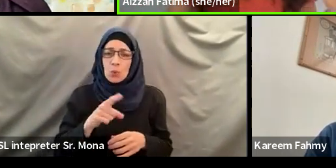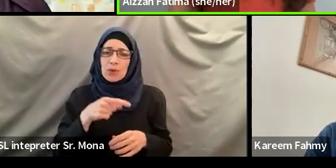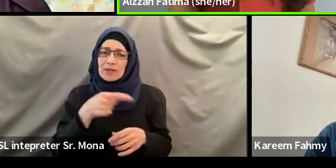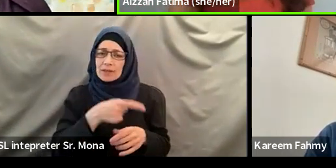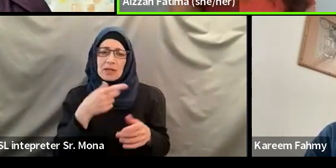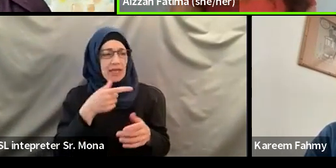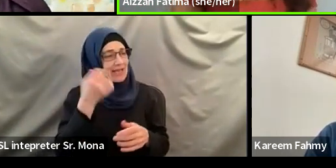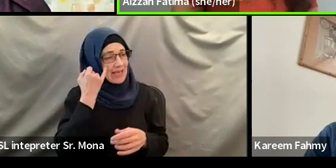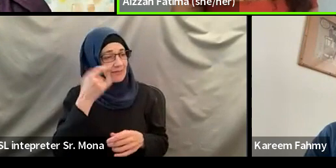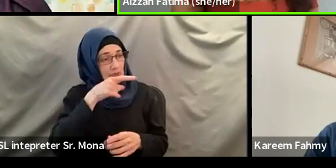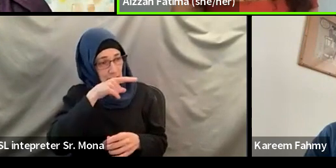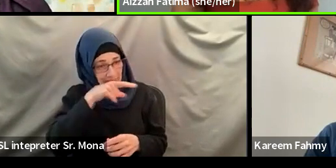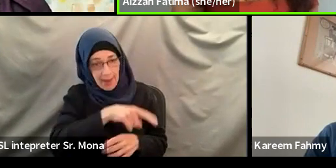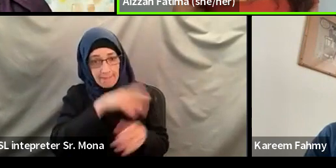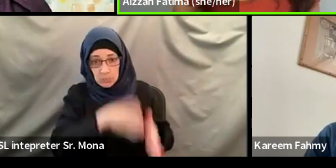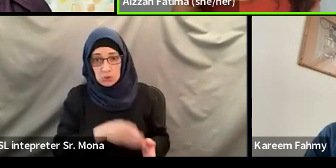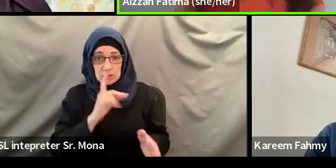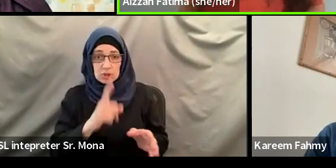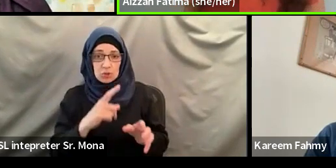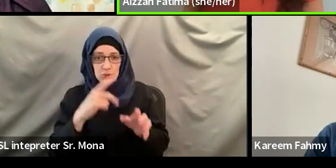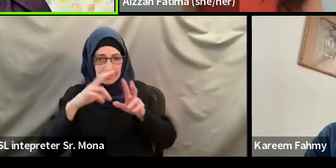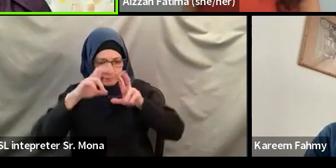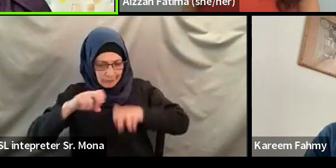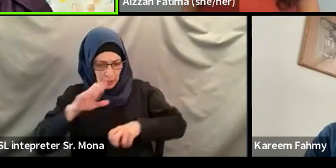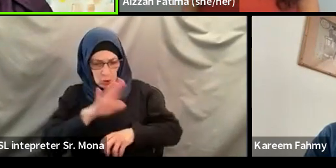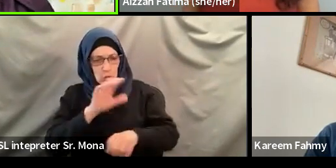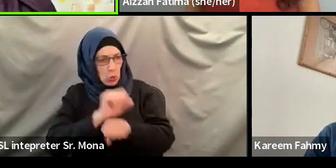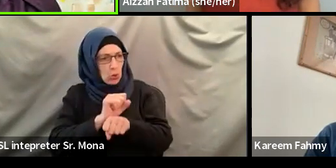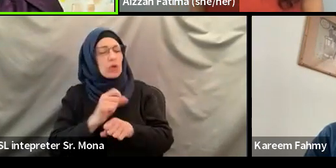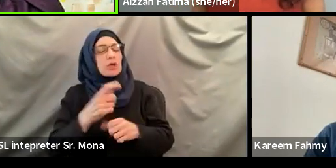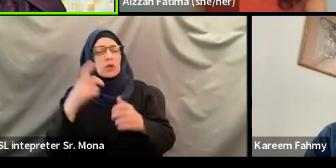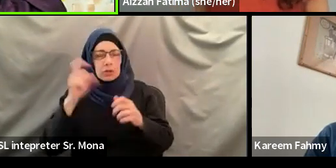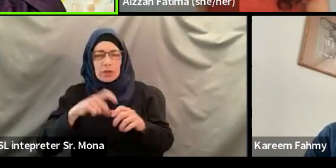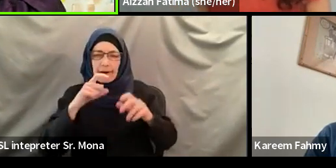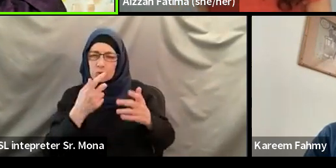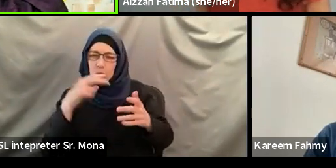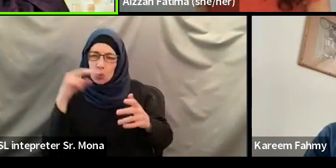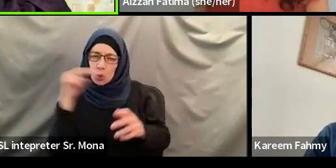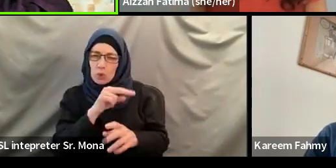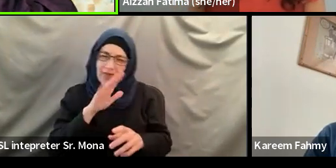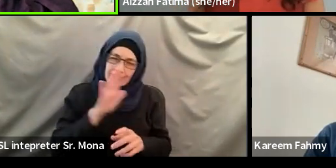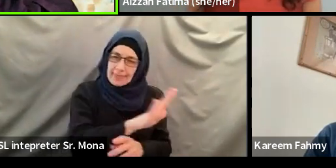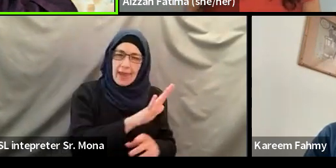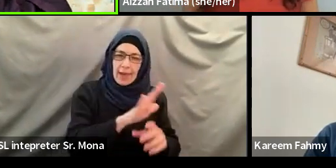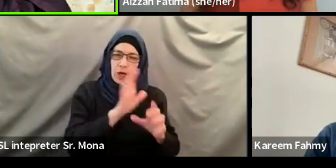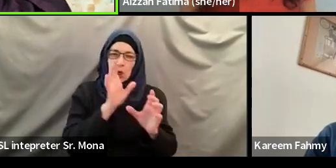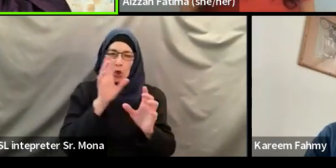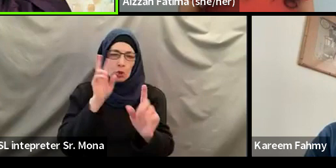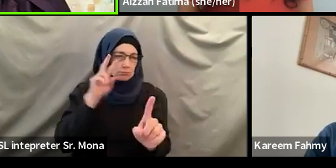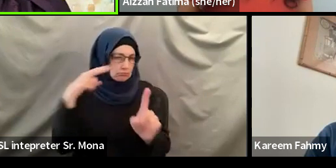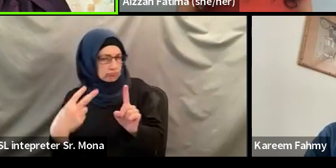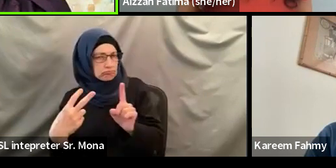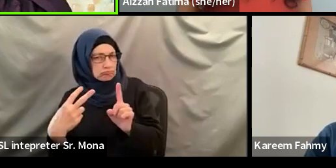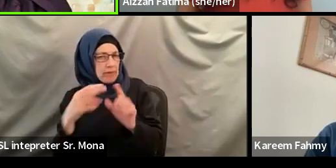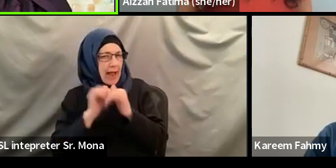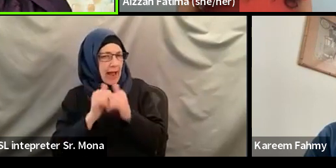they're looking at it through? Absolutely. Rehana, go ahead.